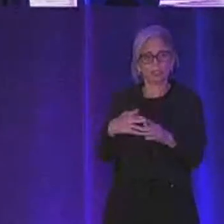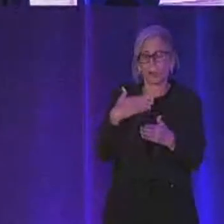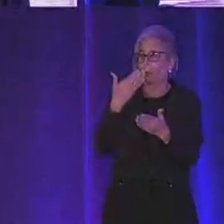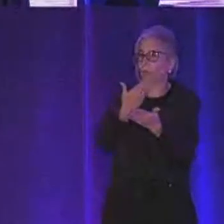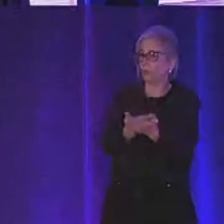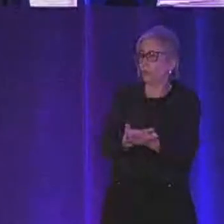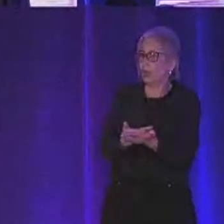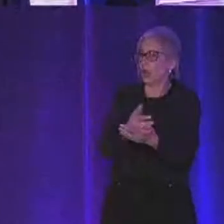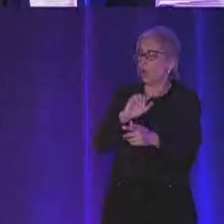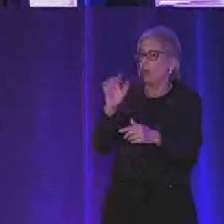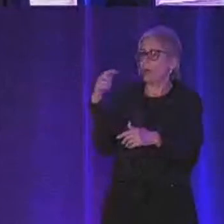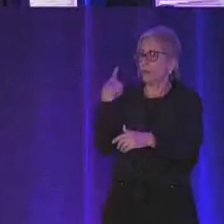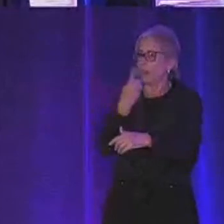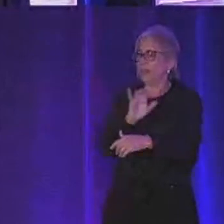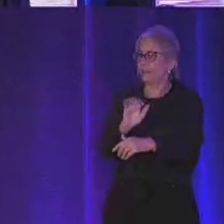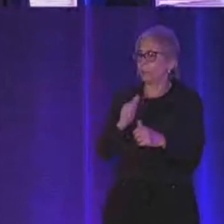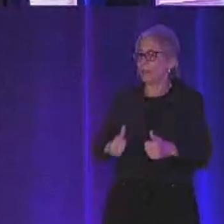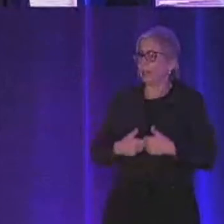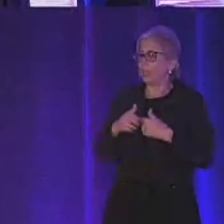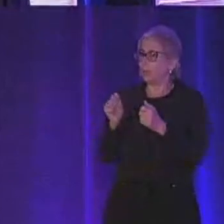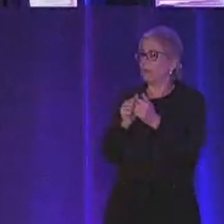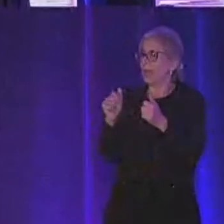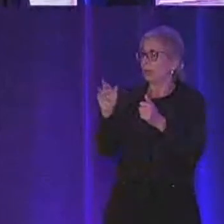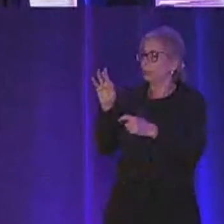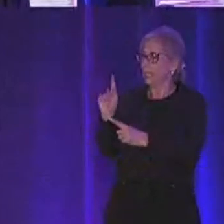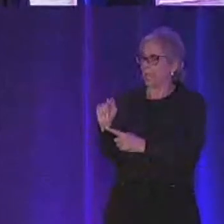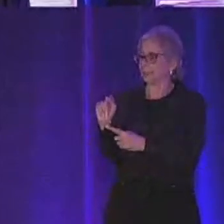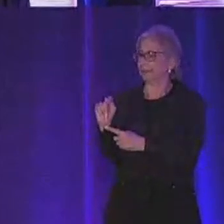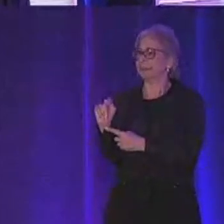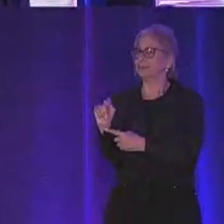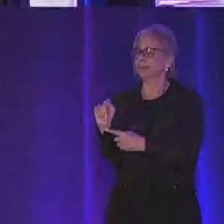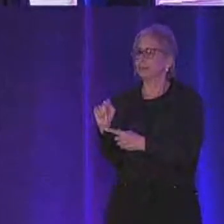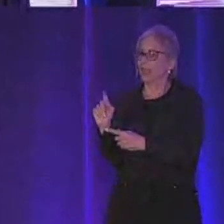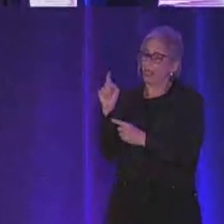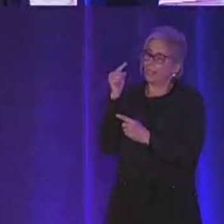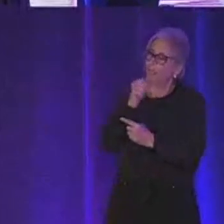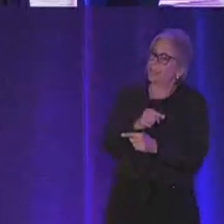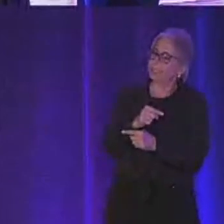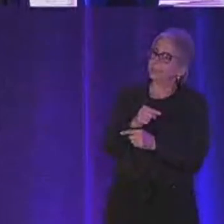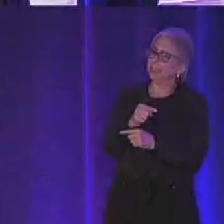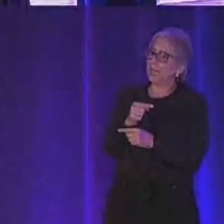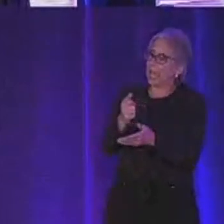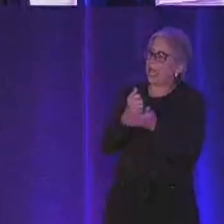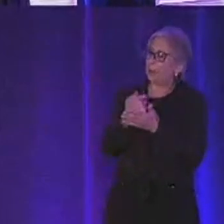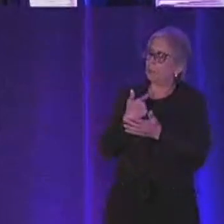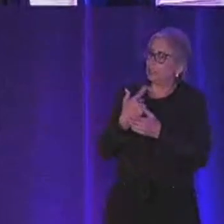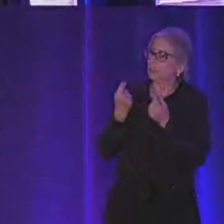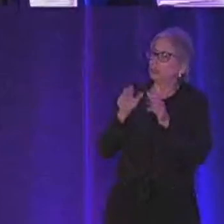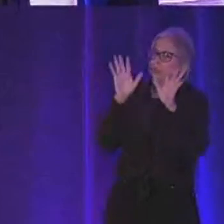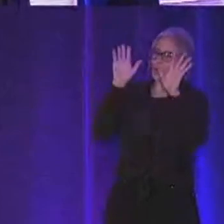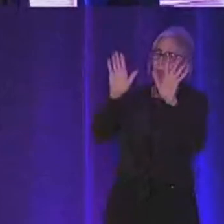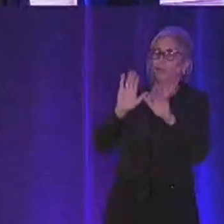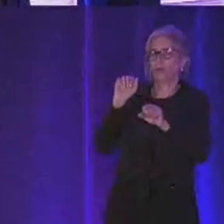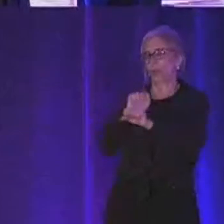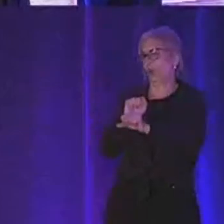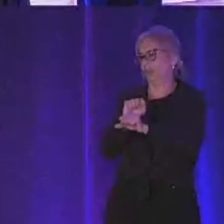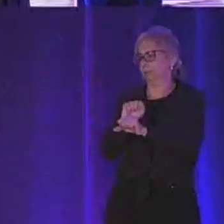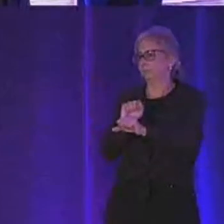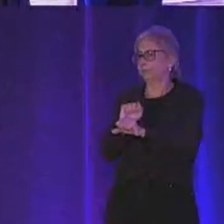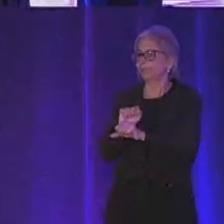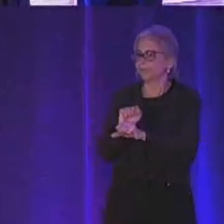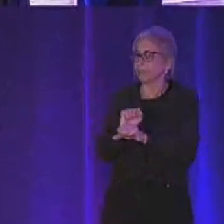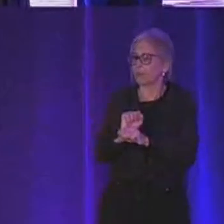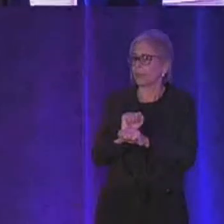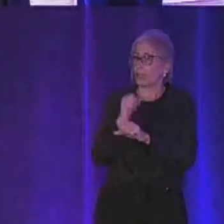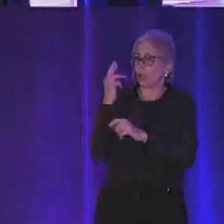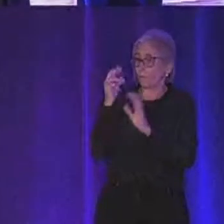what life would be like without React, okay? And this has enabled us to do some phenomenal things. For example,